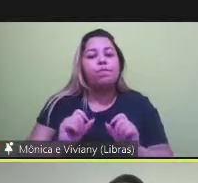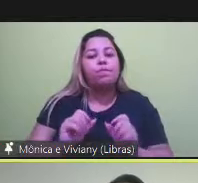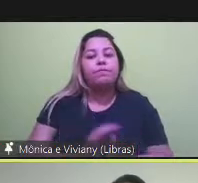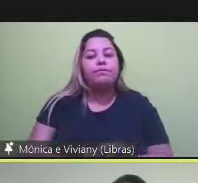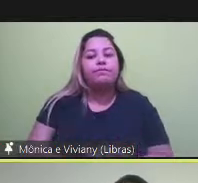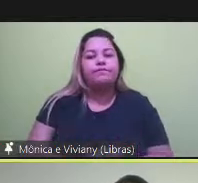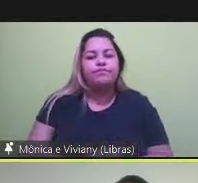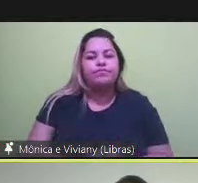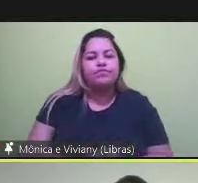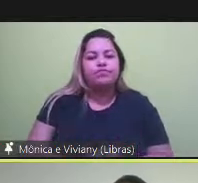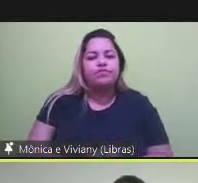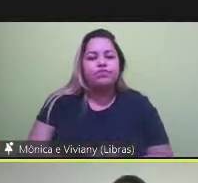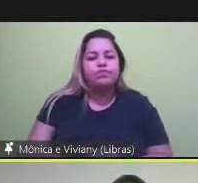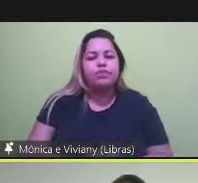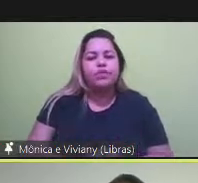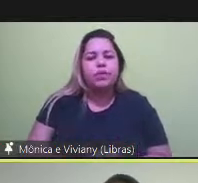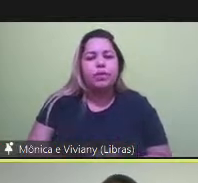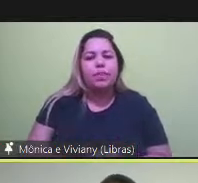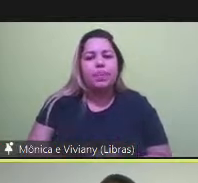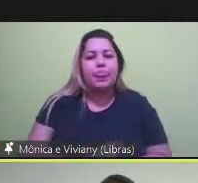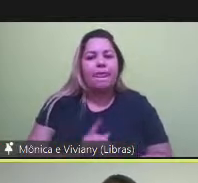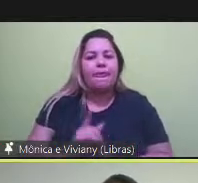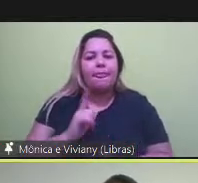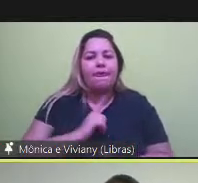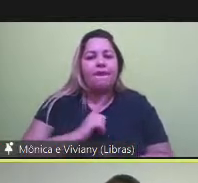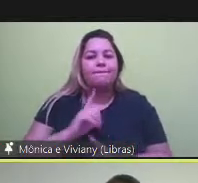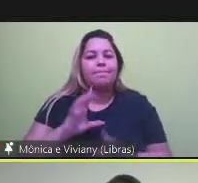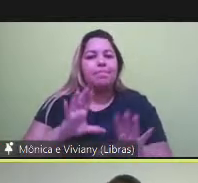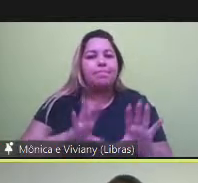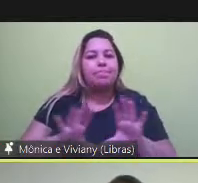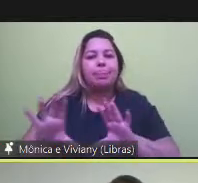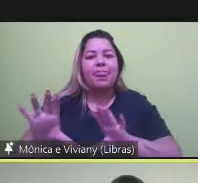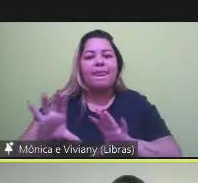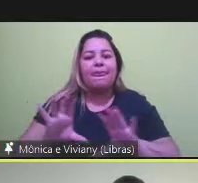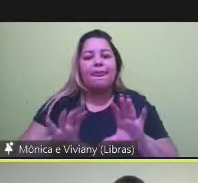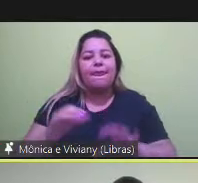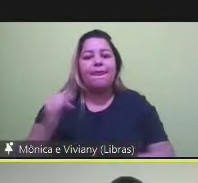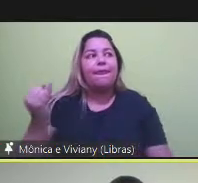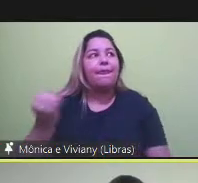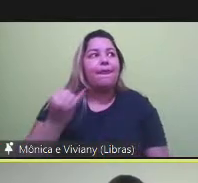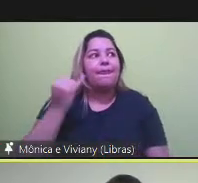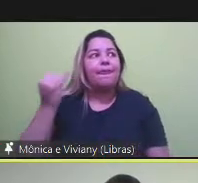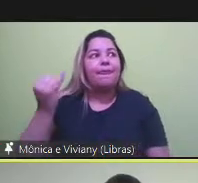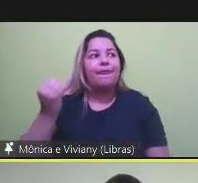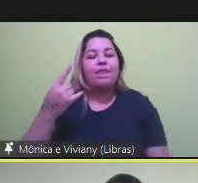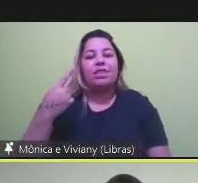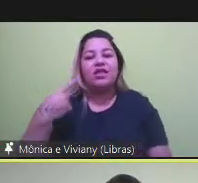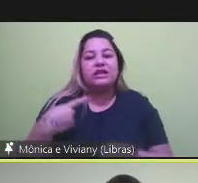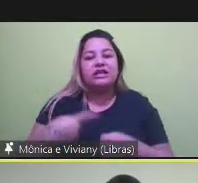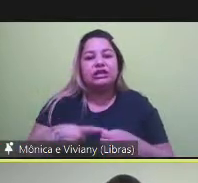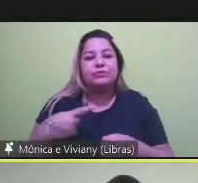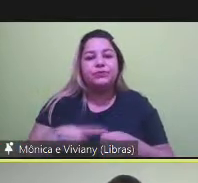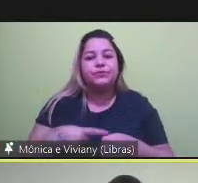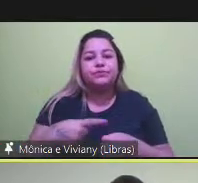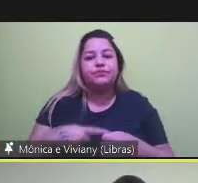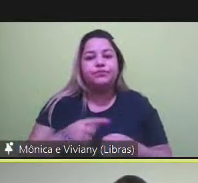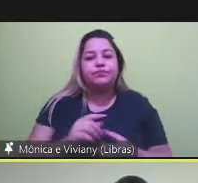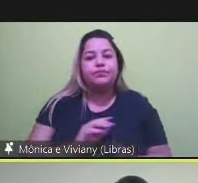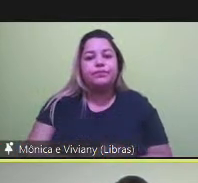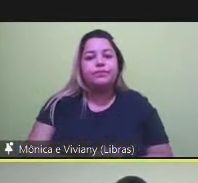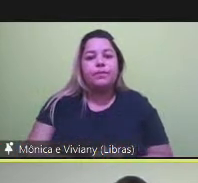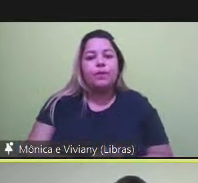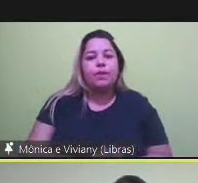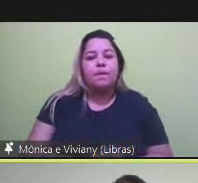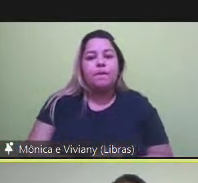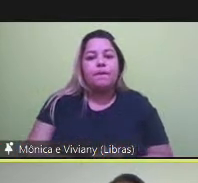like Recife. So here we have some touristic points which are very